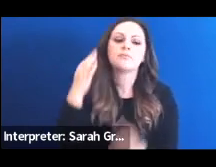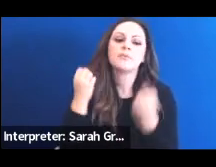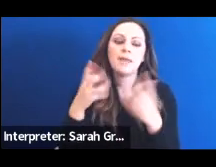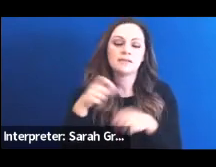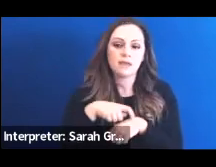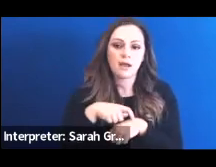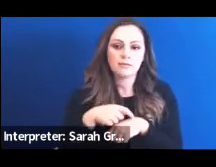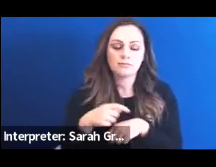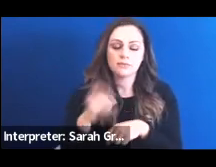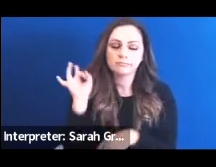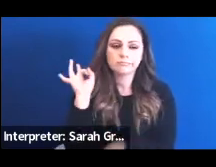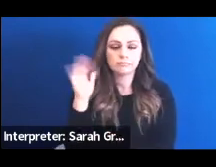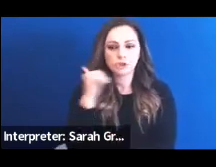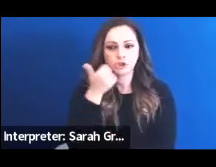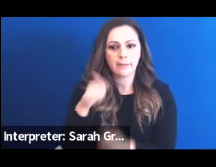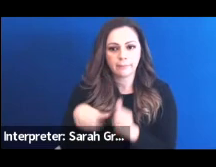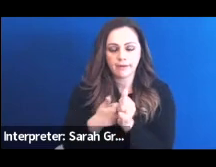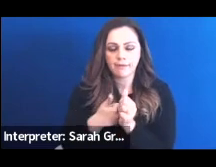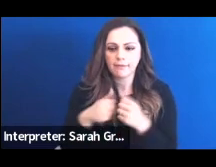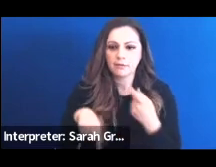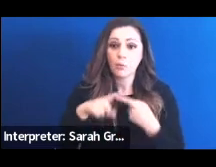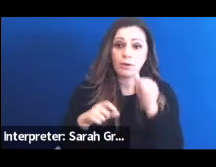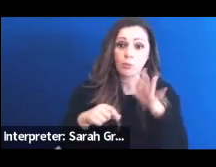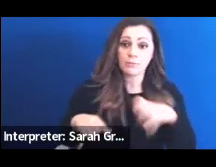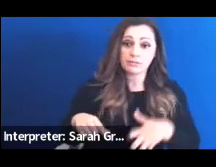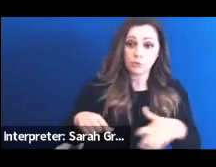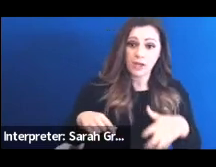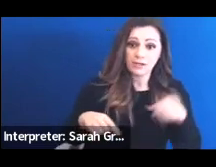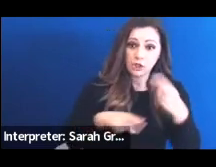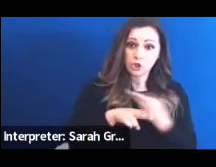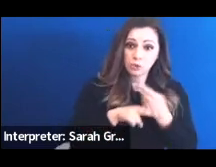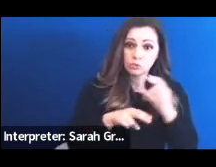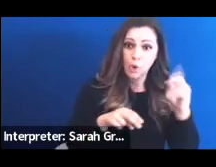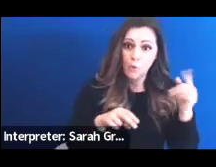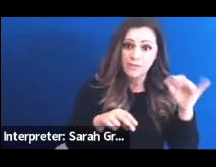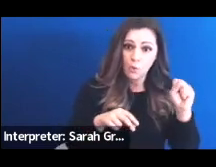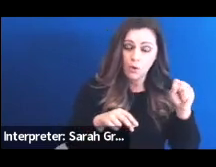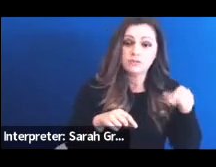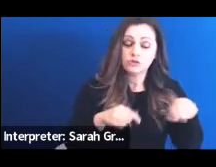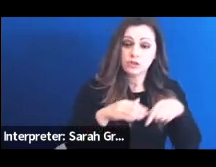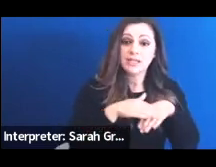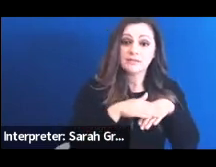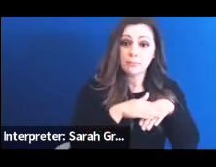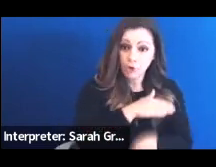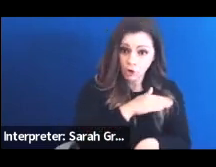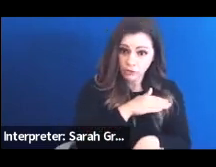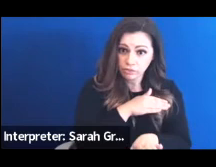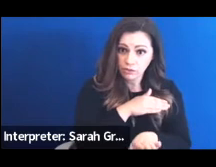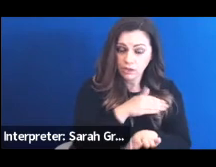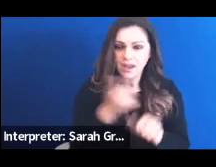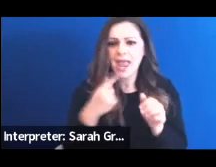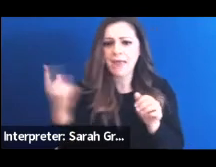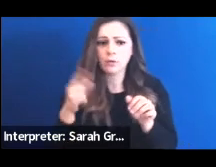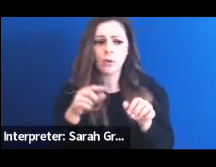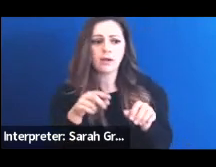when a woman is pregnant and using opioids and she gives birth, Everybody says, oh, that poor baby was